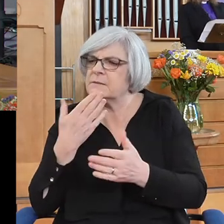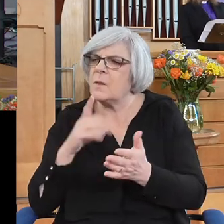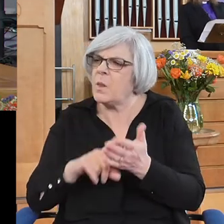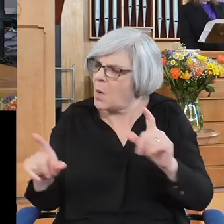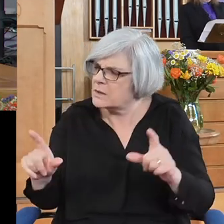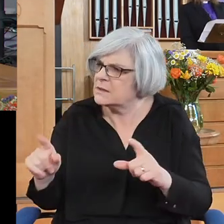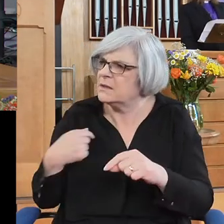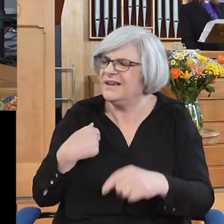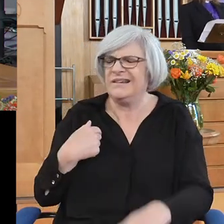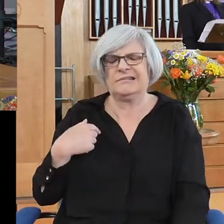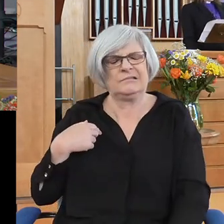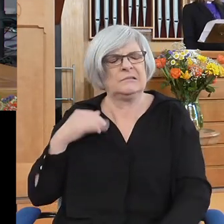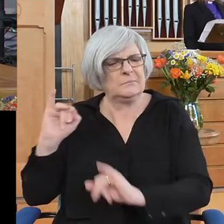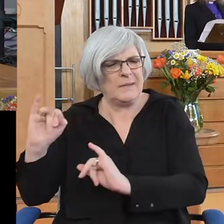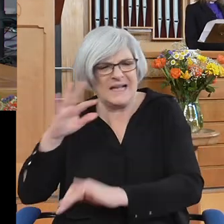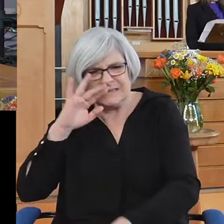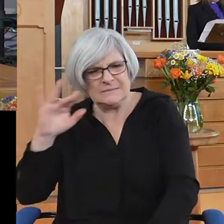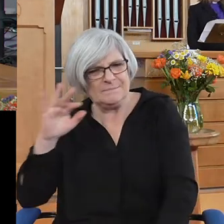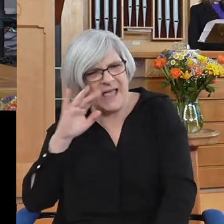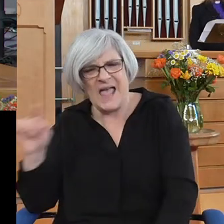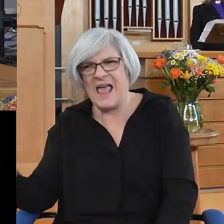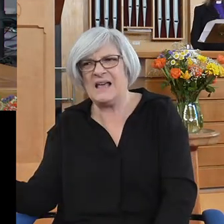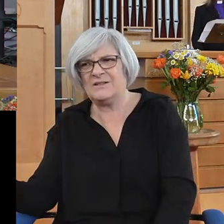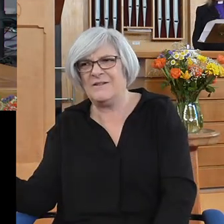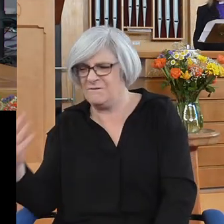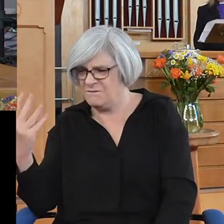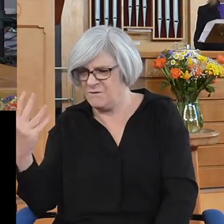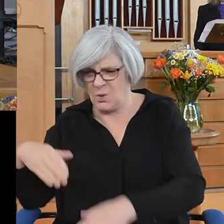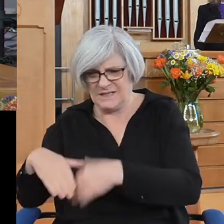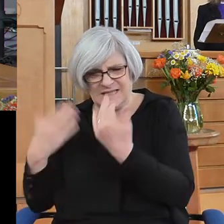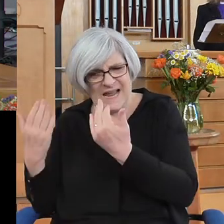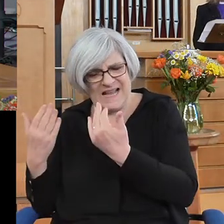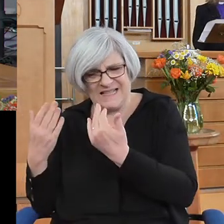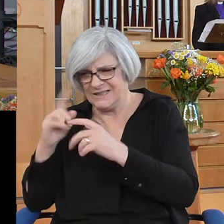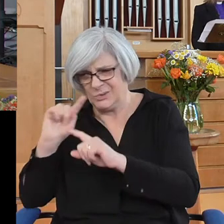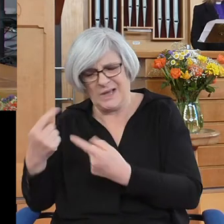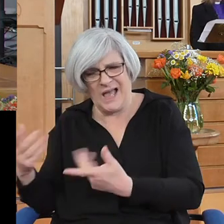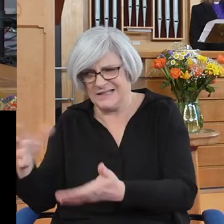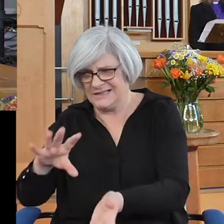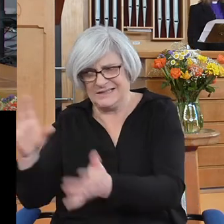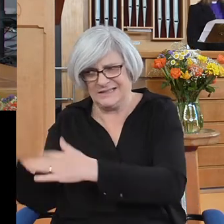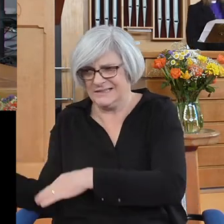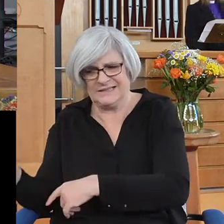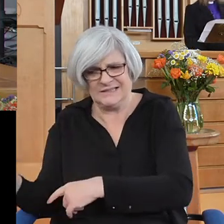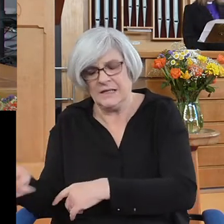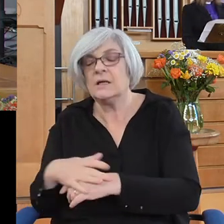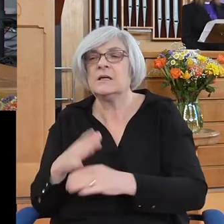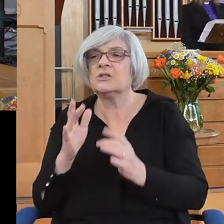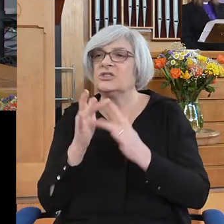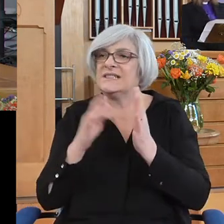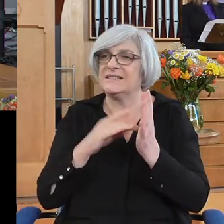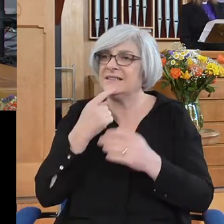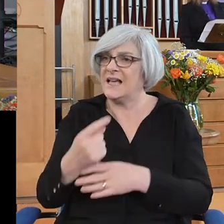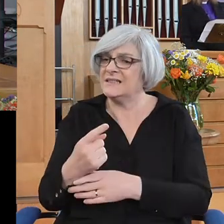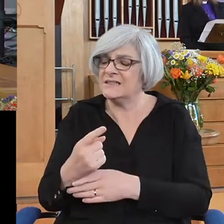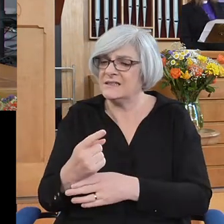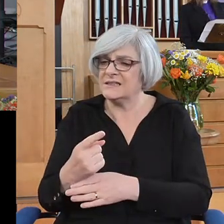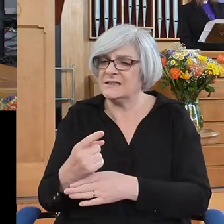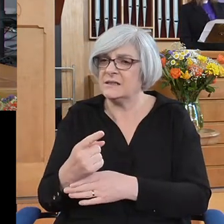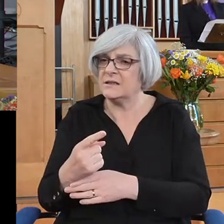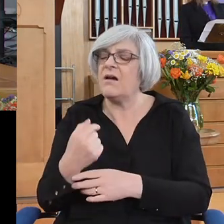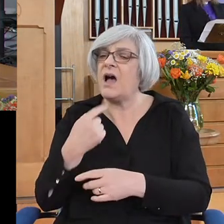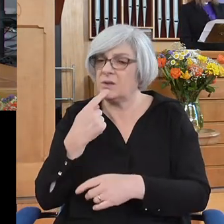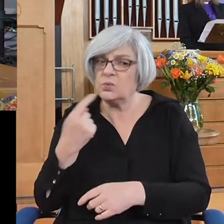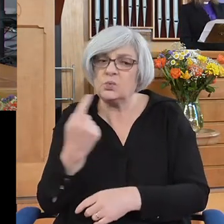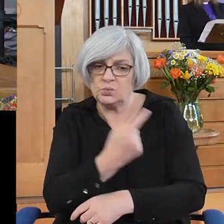by this time there is a bad odor. He has been there 4 days. And Jesus says, "Did I